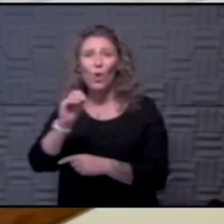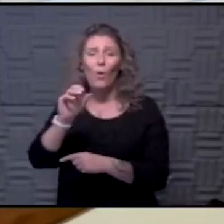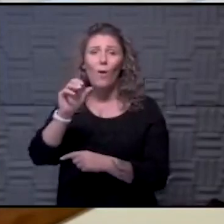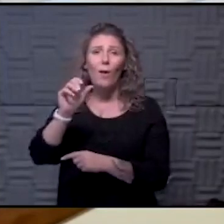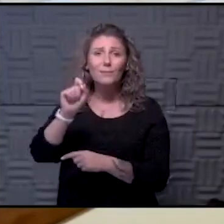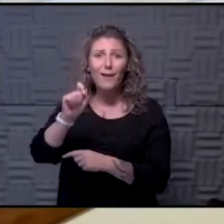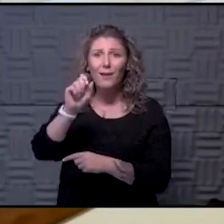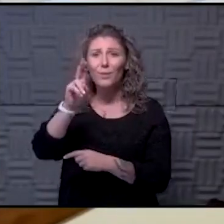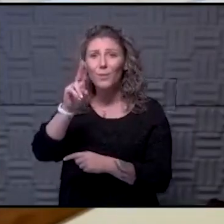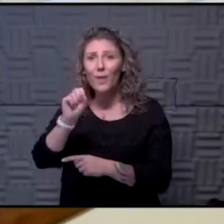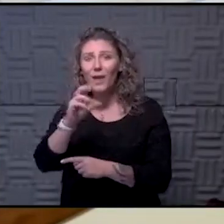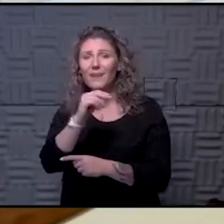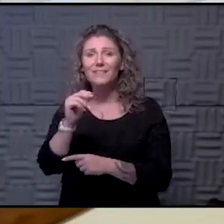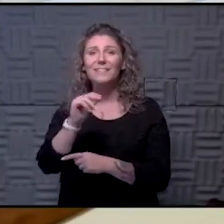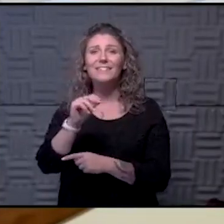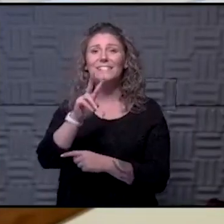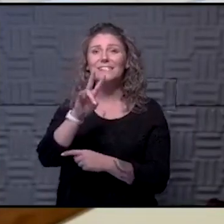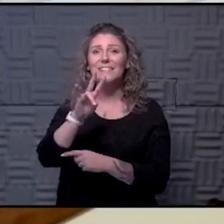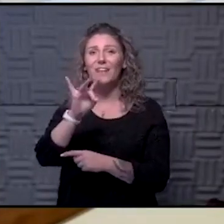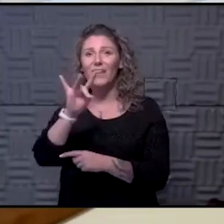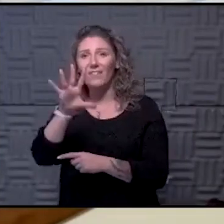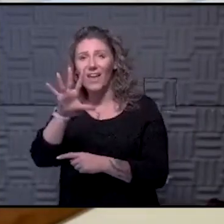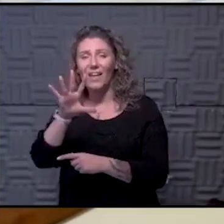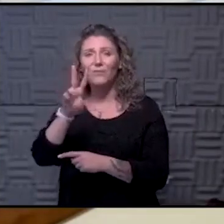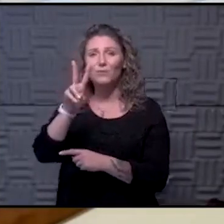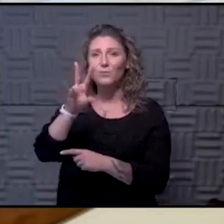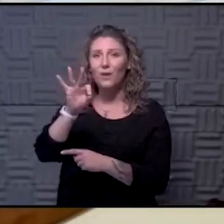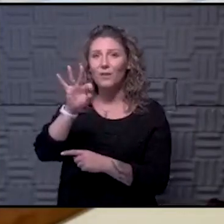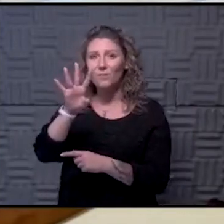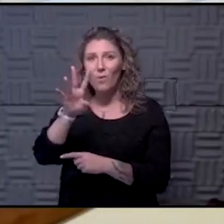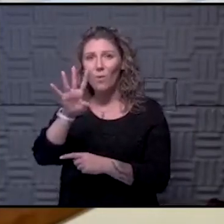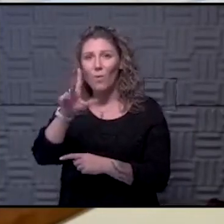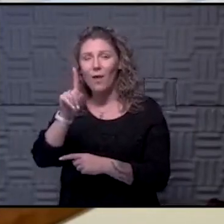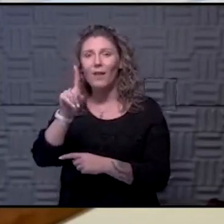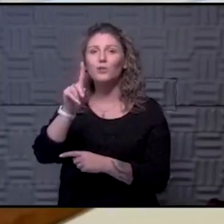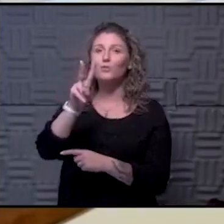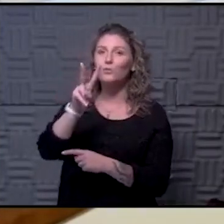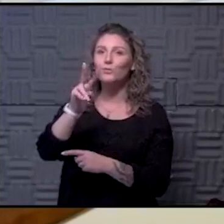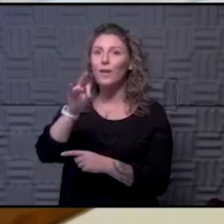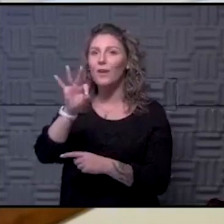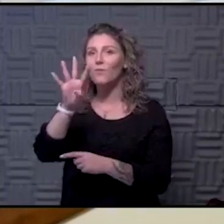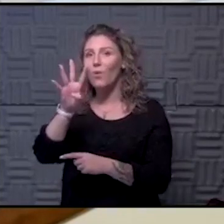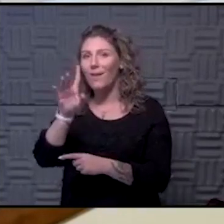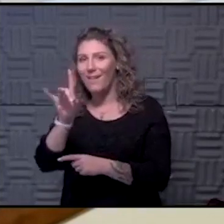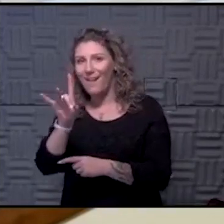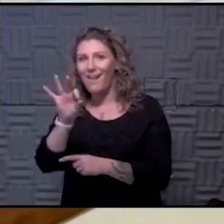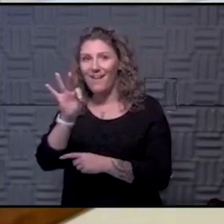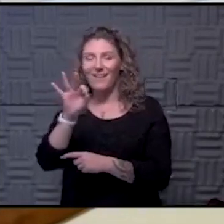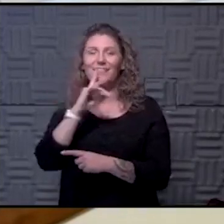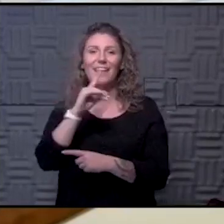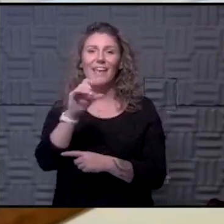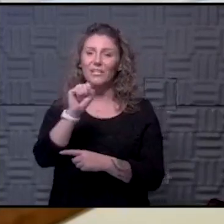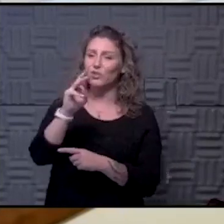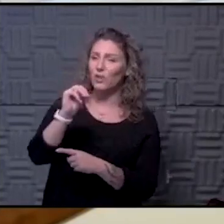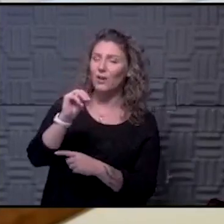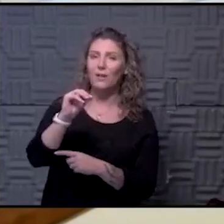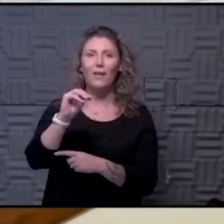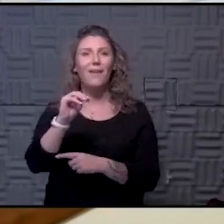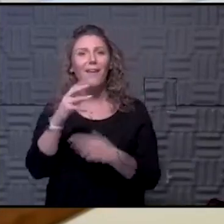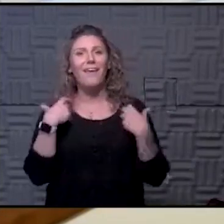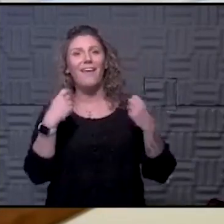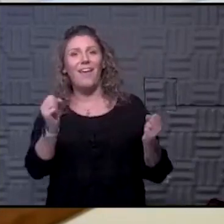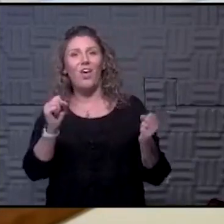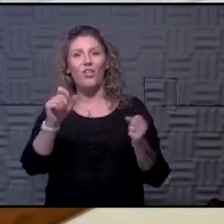line, 785-251-4949. And we have our website as well, shawneehealth.org, where all of